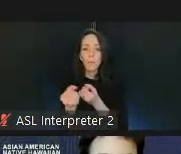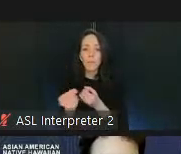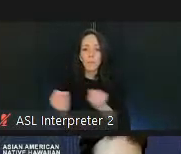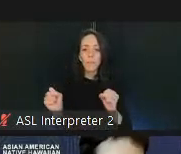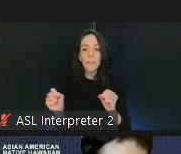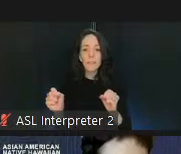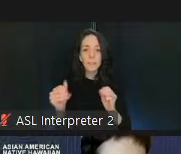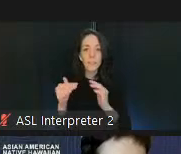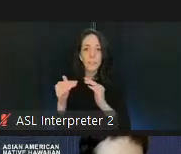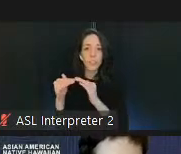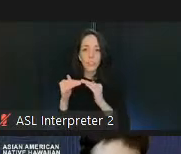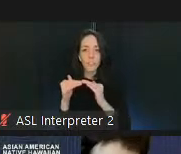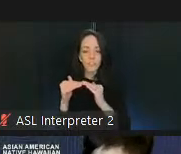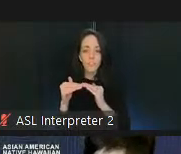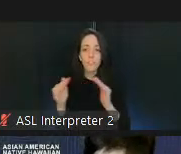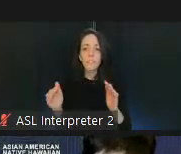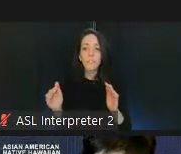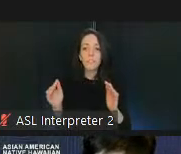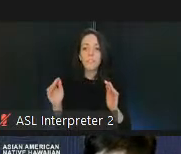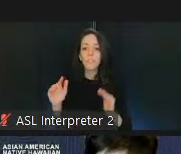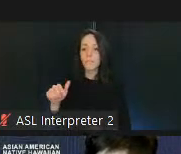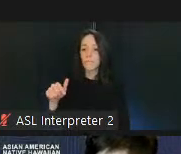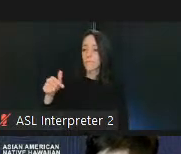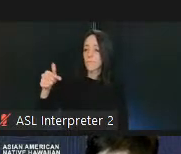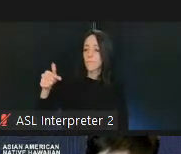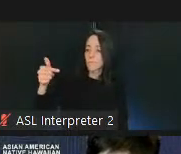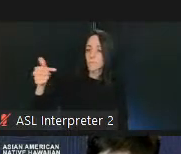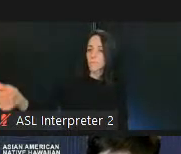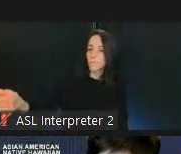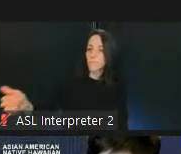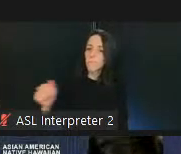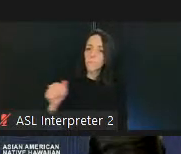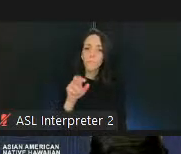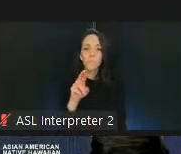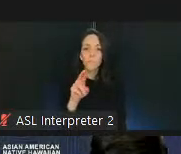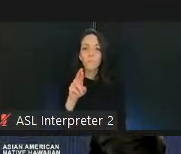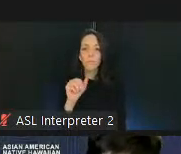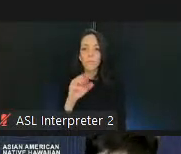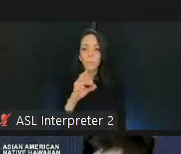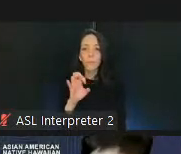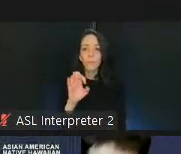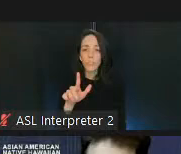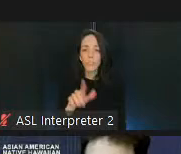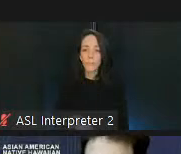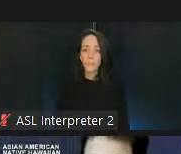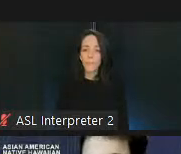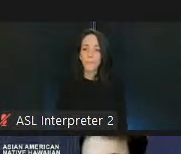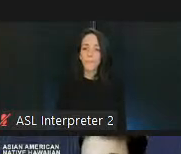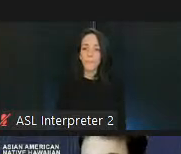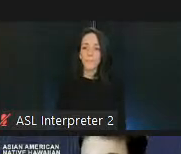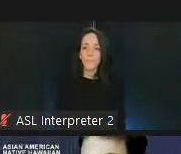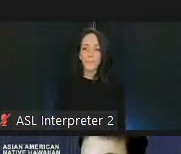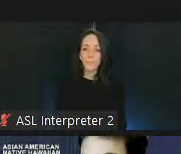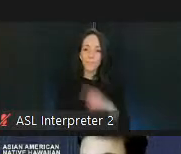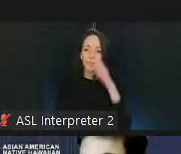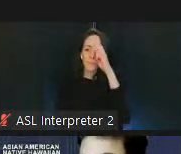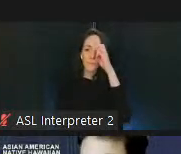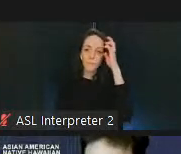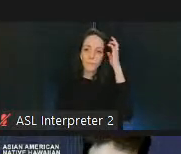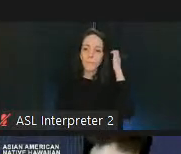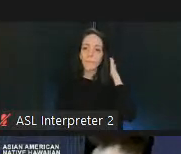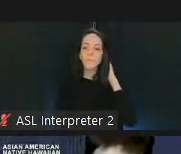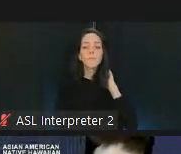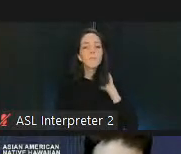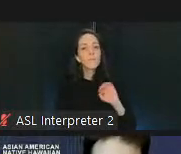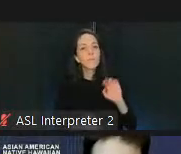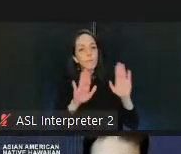justice presentation. So with that, I'm going to turn it over to Rachel Fuller. Rachel. Great. Thank you very